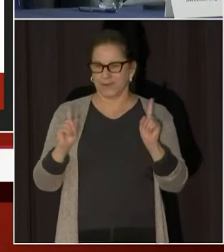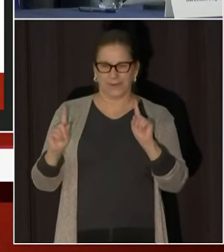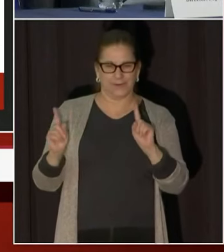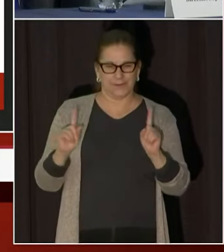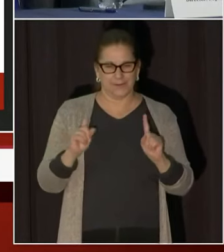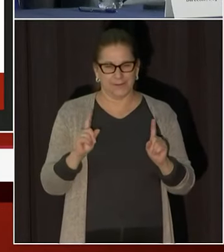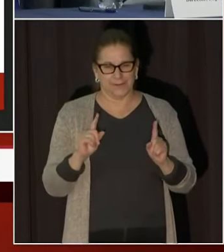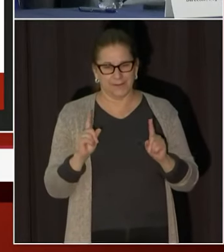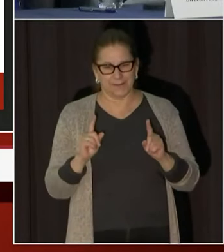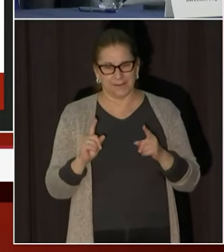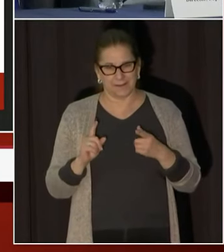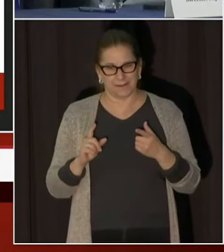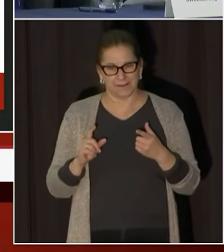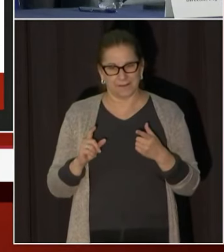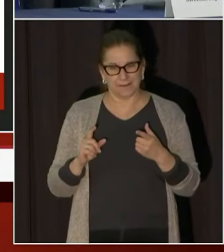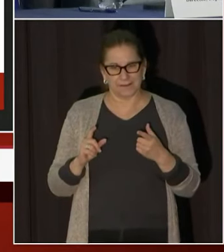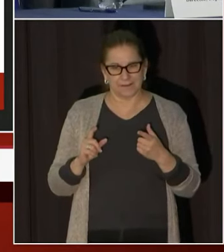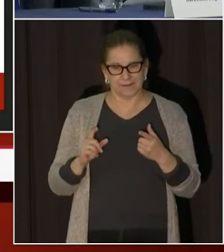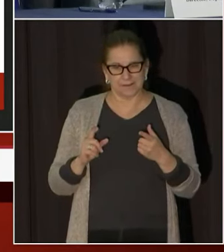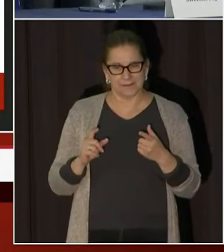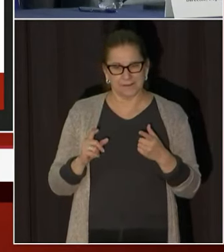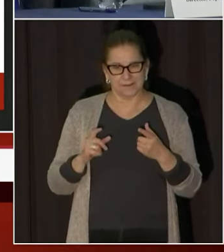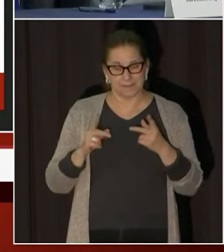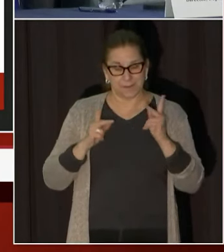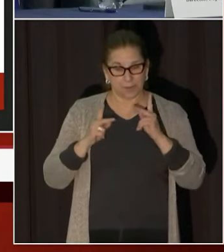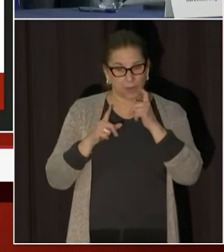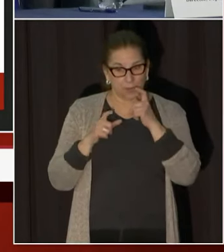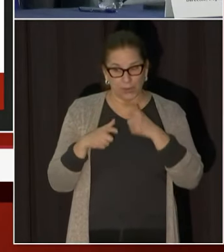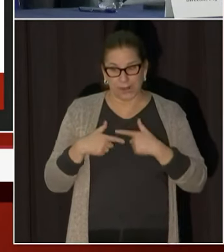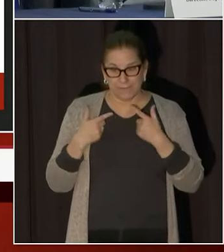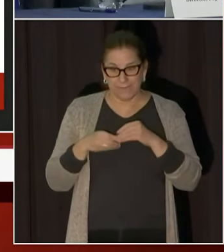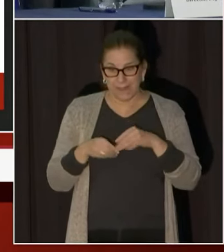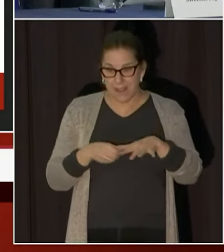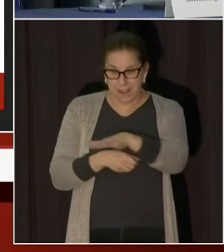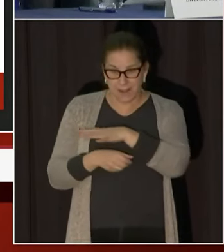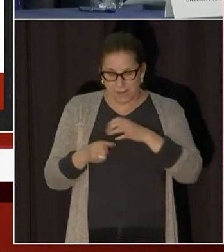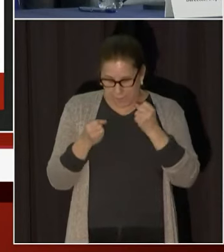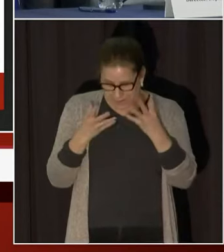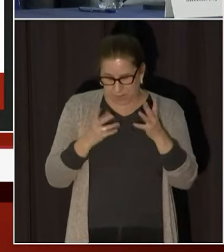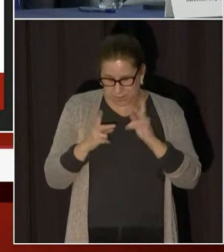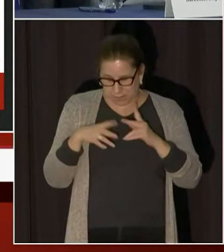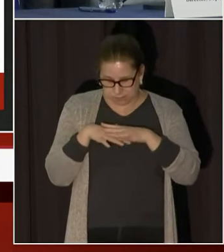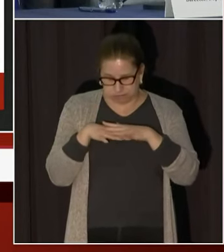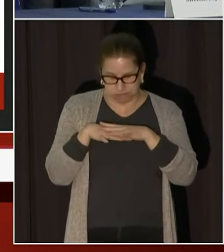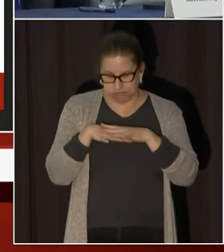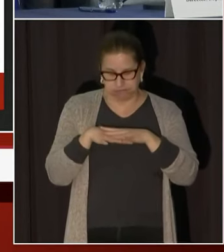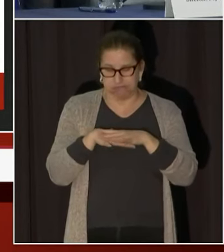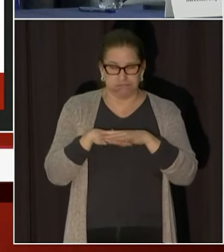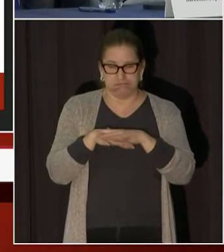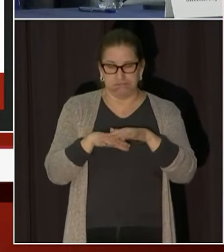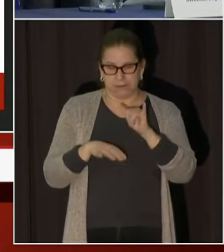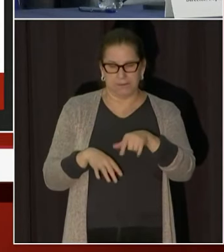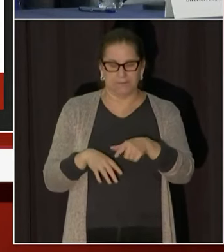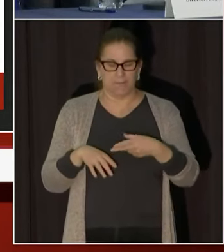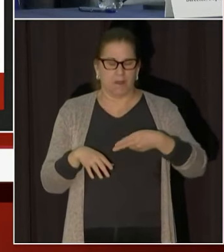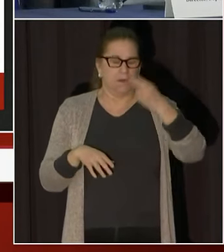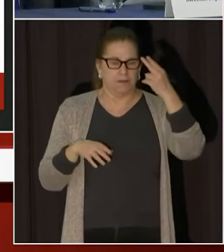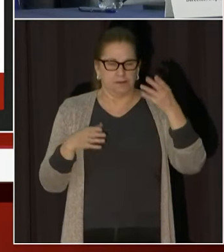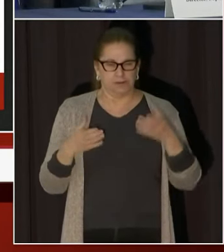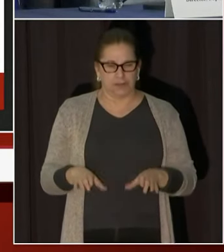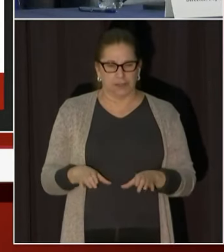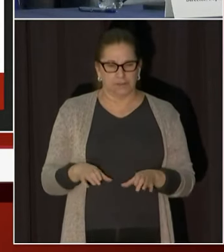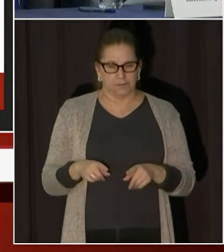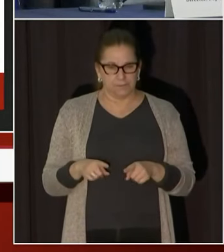corridors that are high-density mixed-use corridors, where the average number of individuals